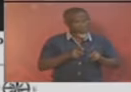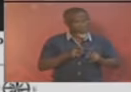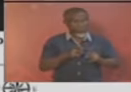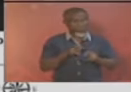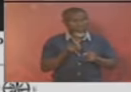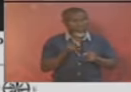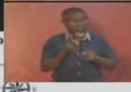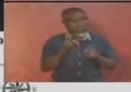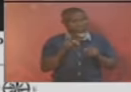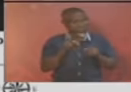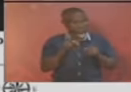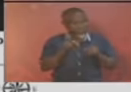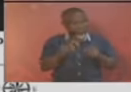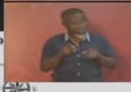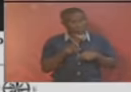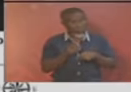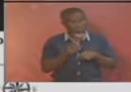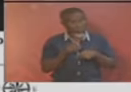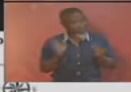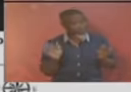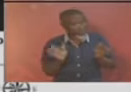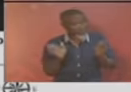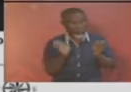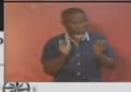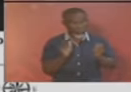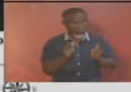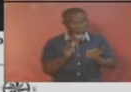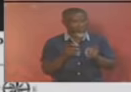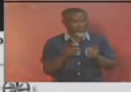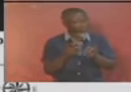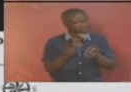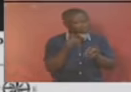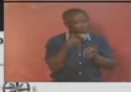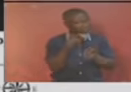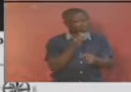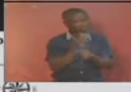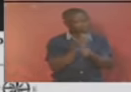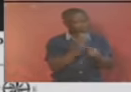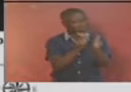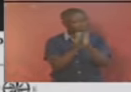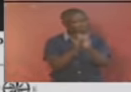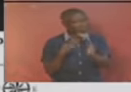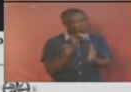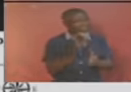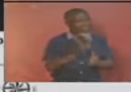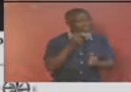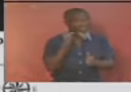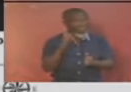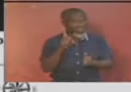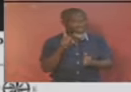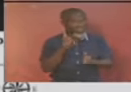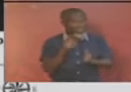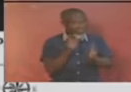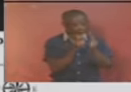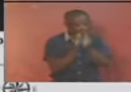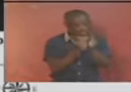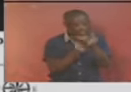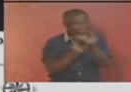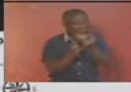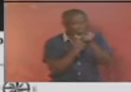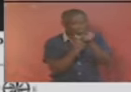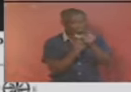want to continue to encourage the cooperation that the population is expected to